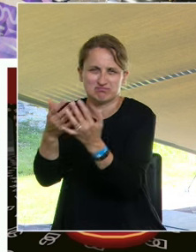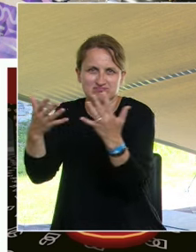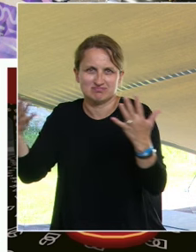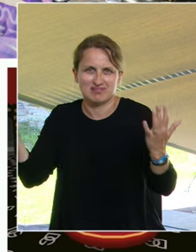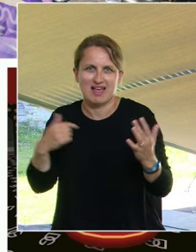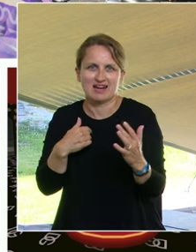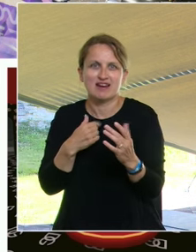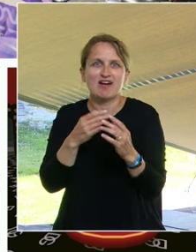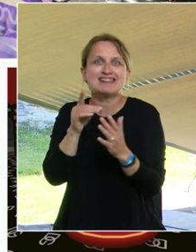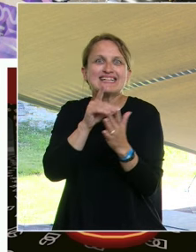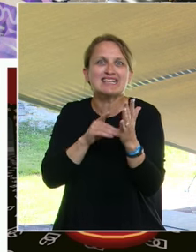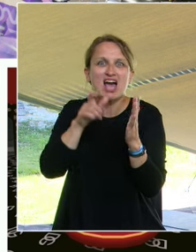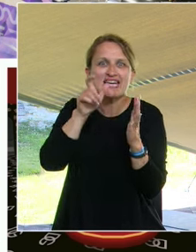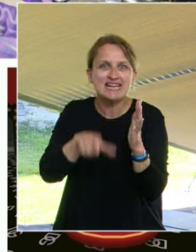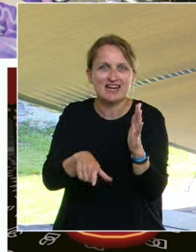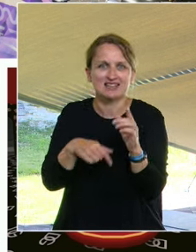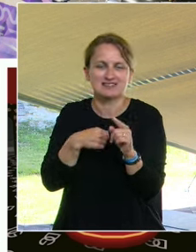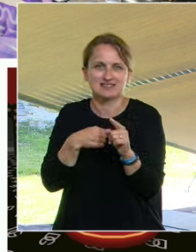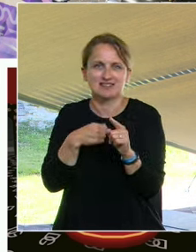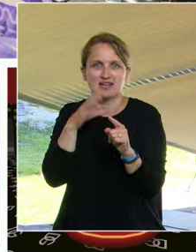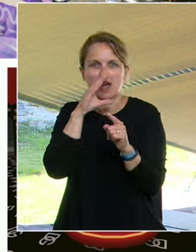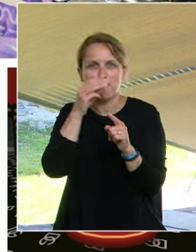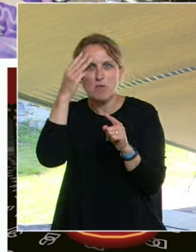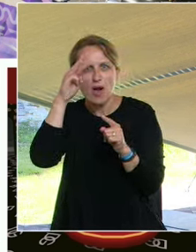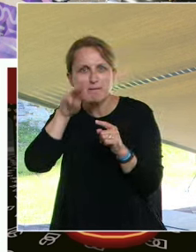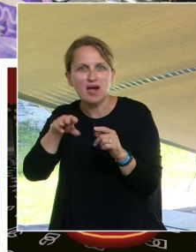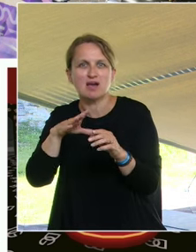designers and fashion houses. And what is really